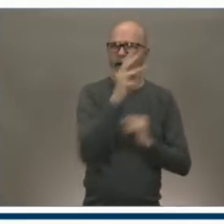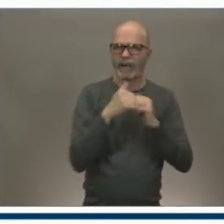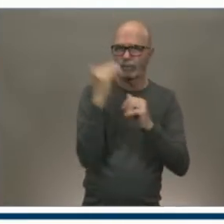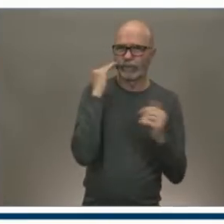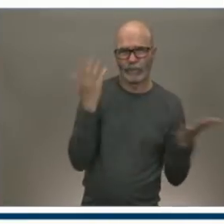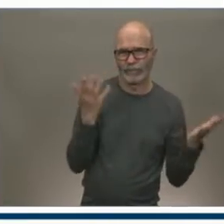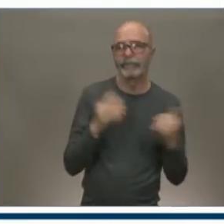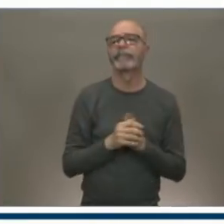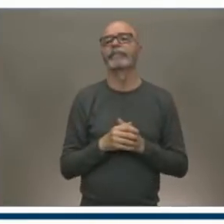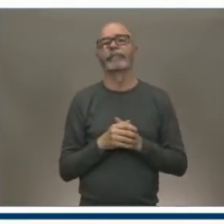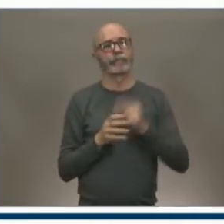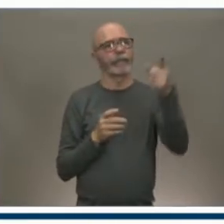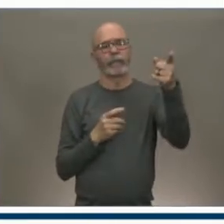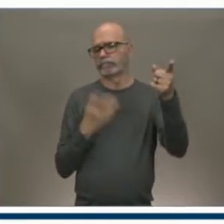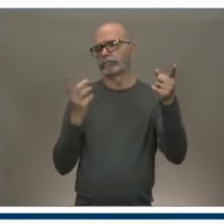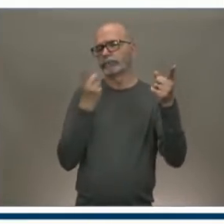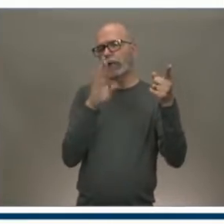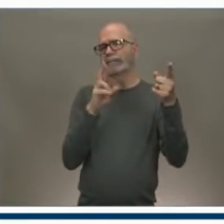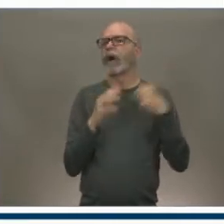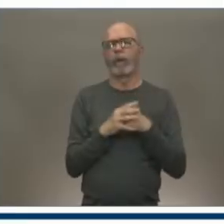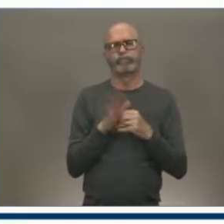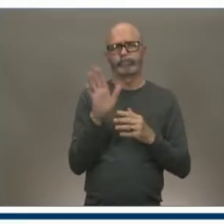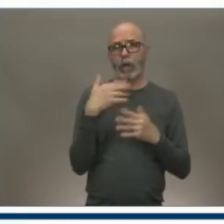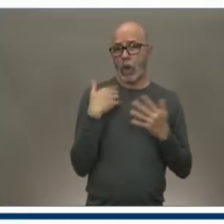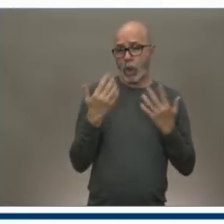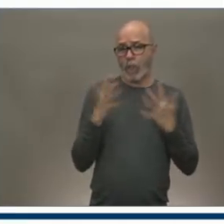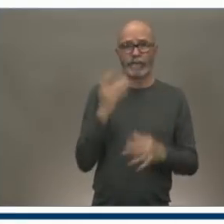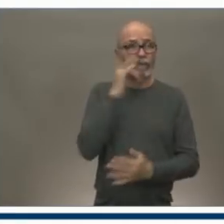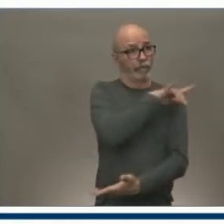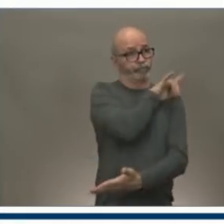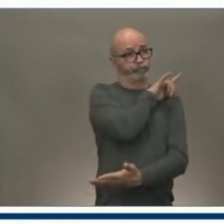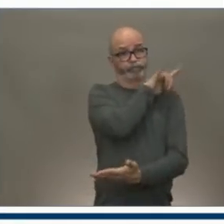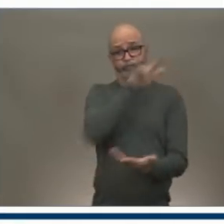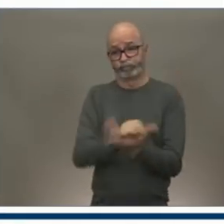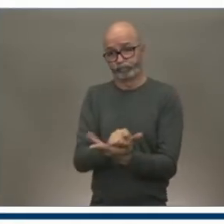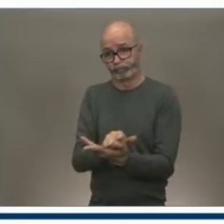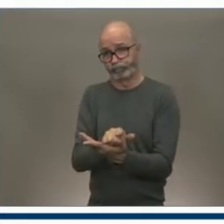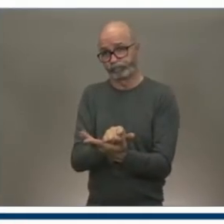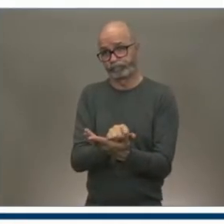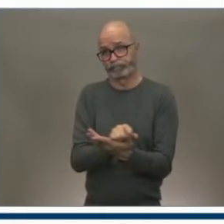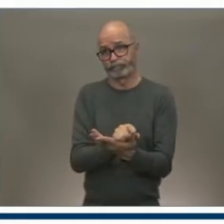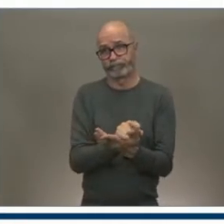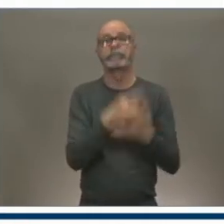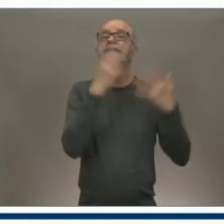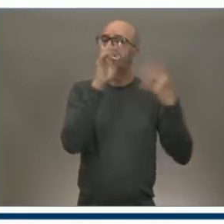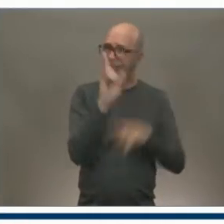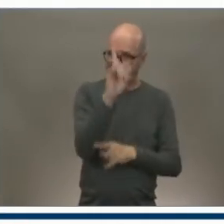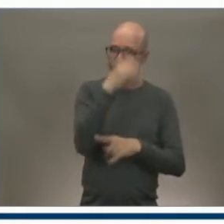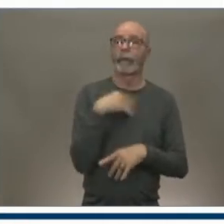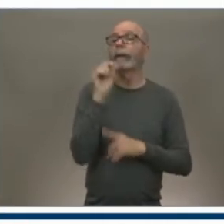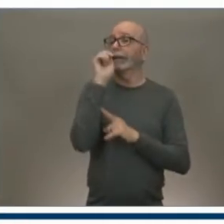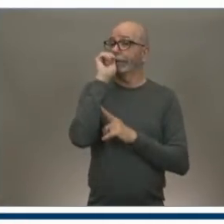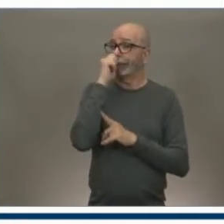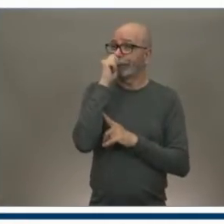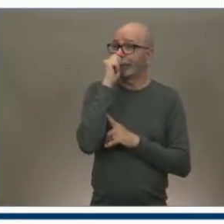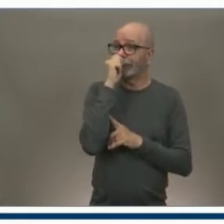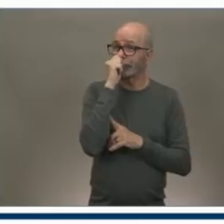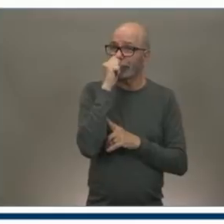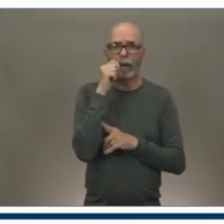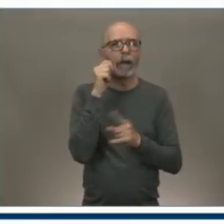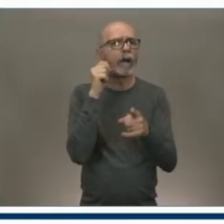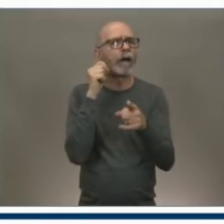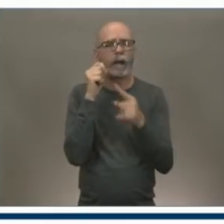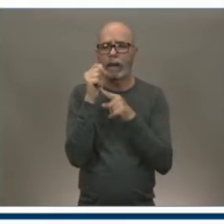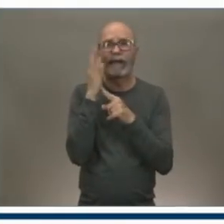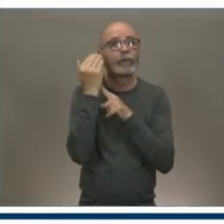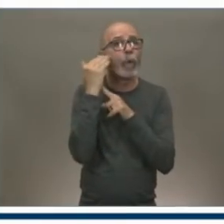is anybody who's a traveler. And so since all our low number of cases are travelers, in essence, right now, all our cases